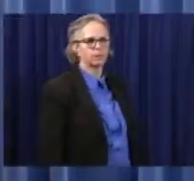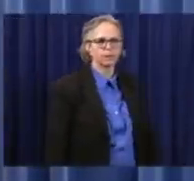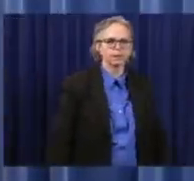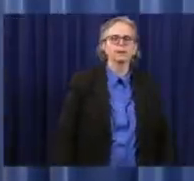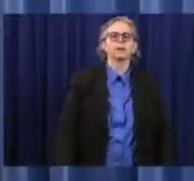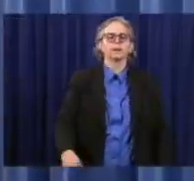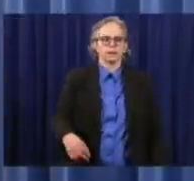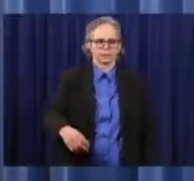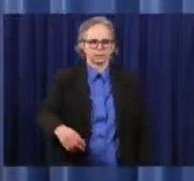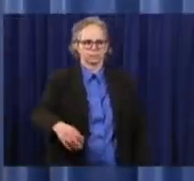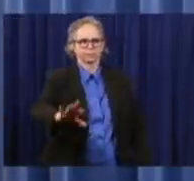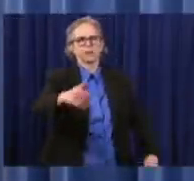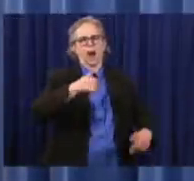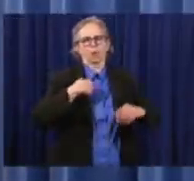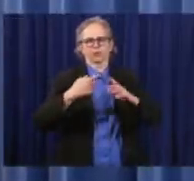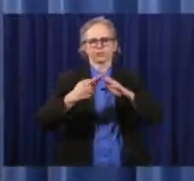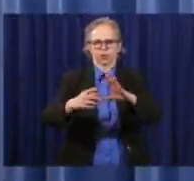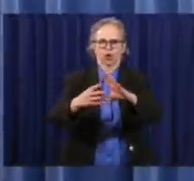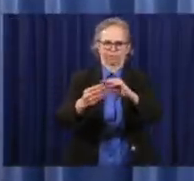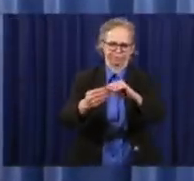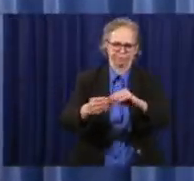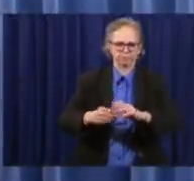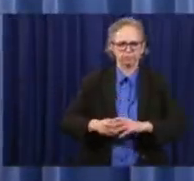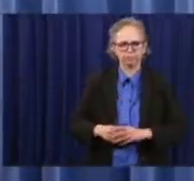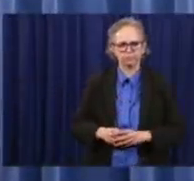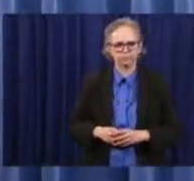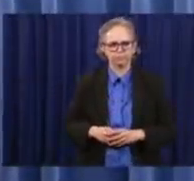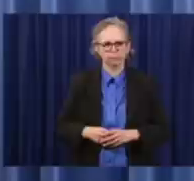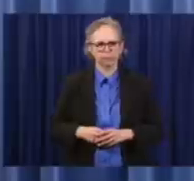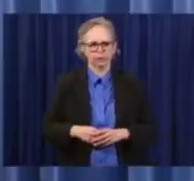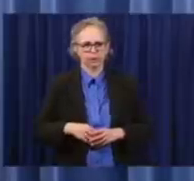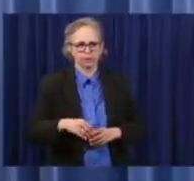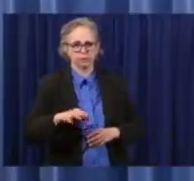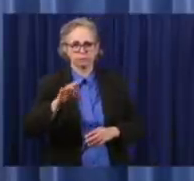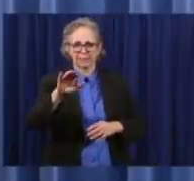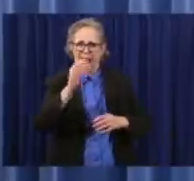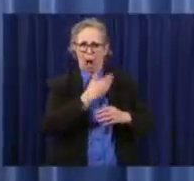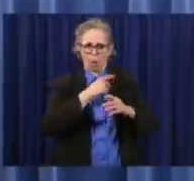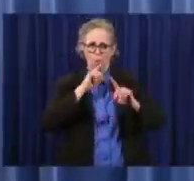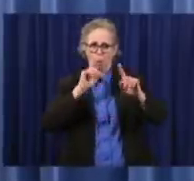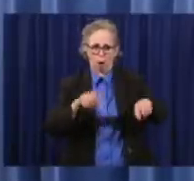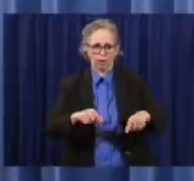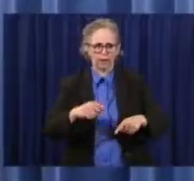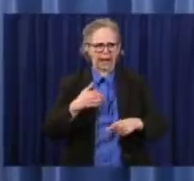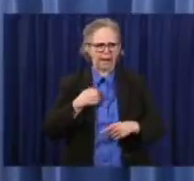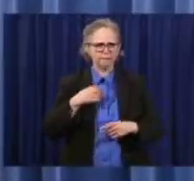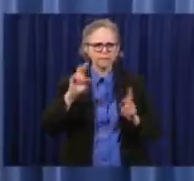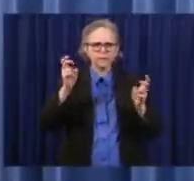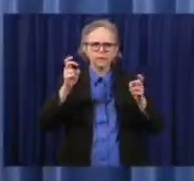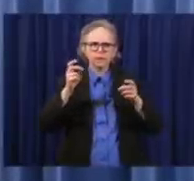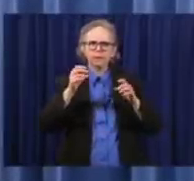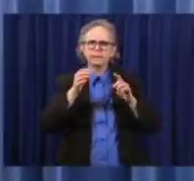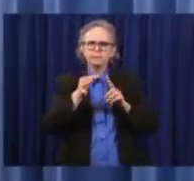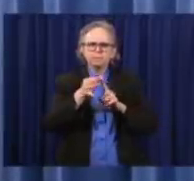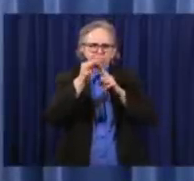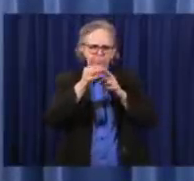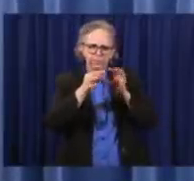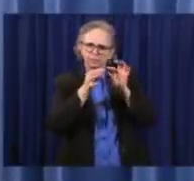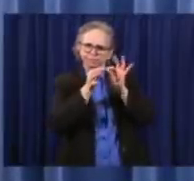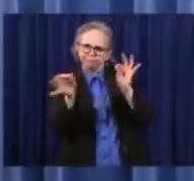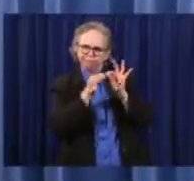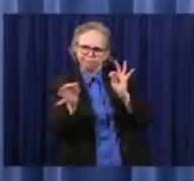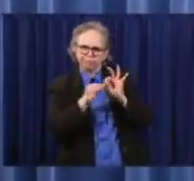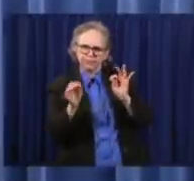Well, I'll start. John, in the order, there is a provision about a certain kind of